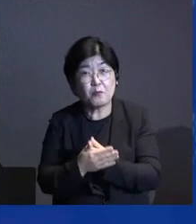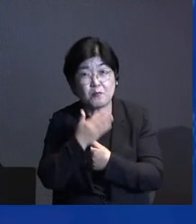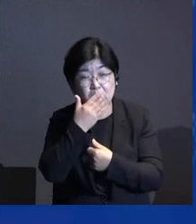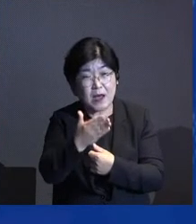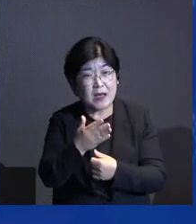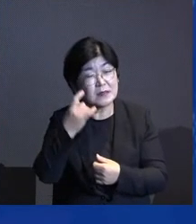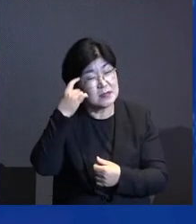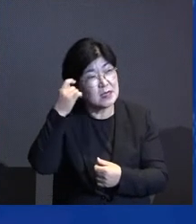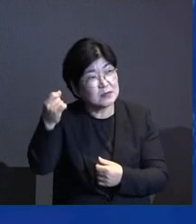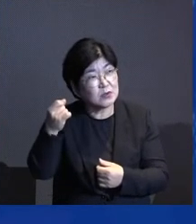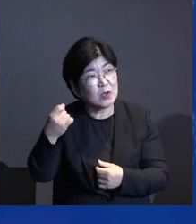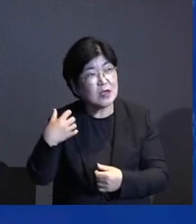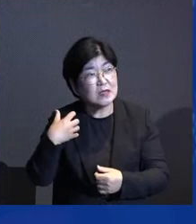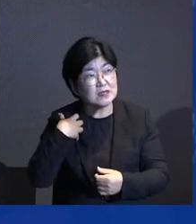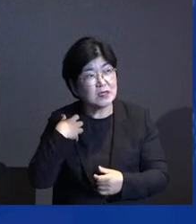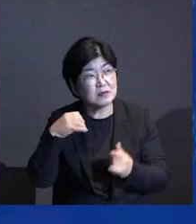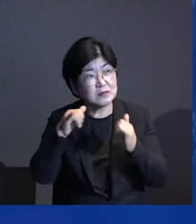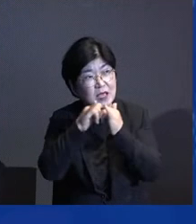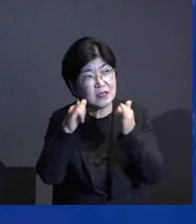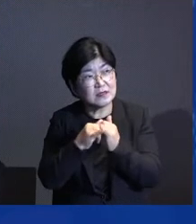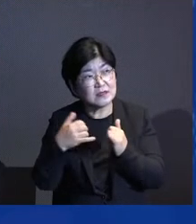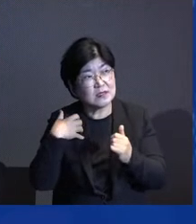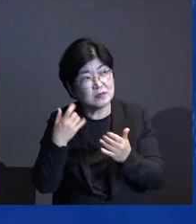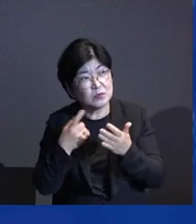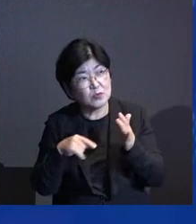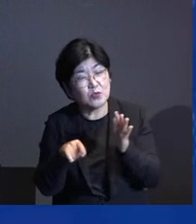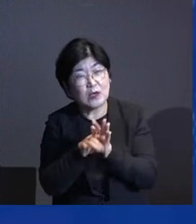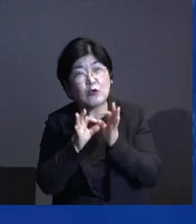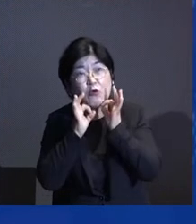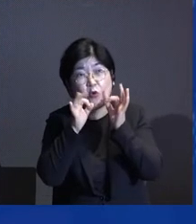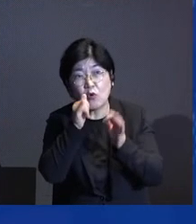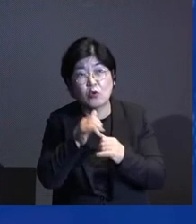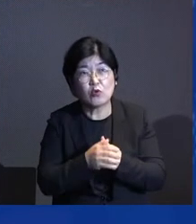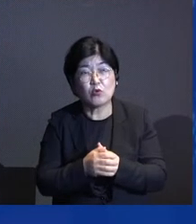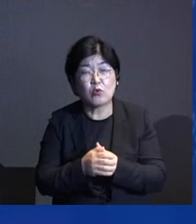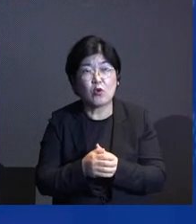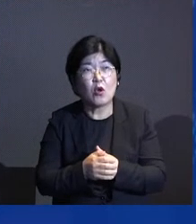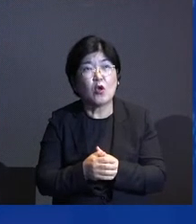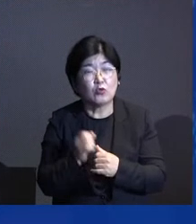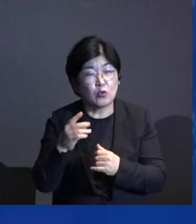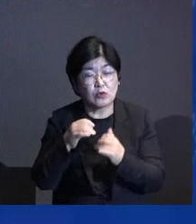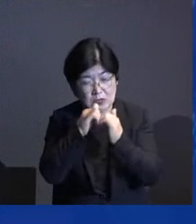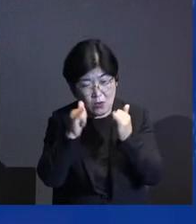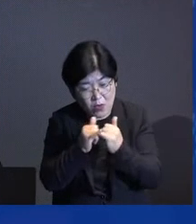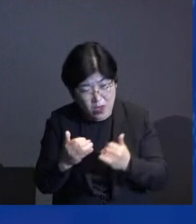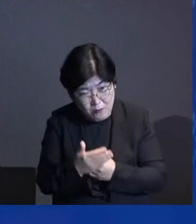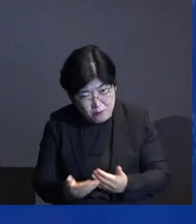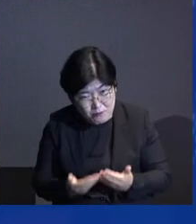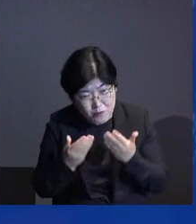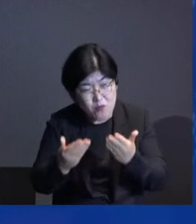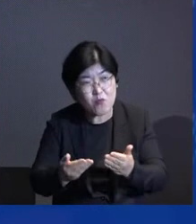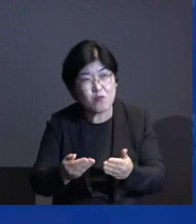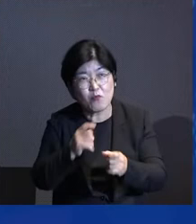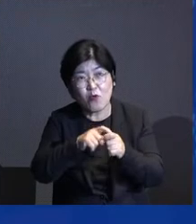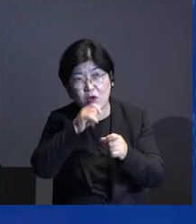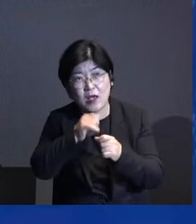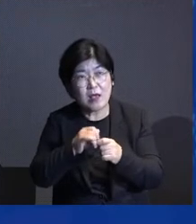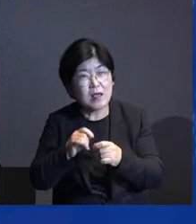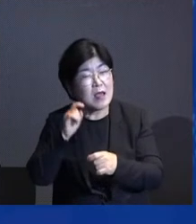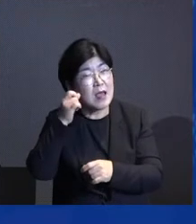a aspiration to contribute. So for every month, the club will